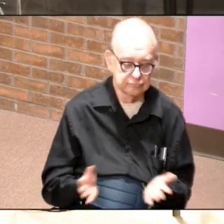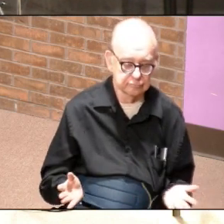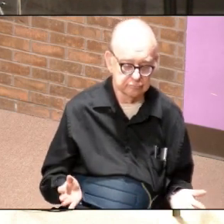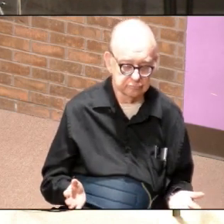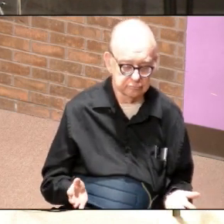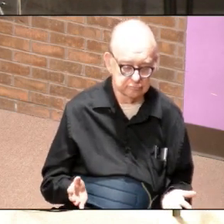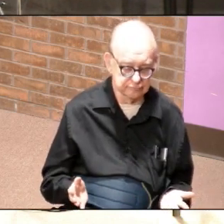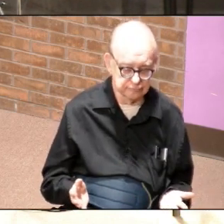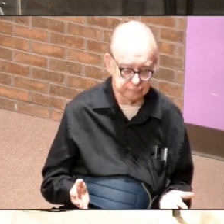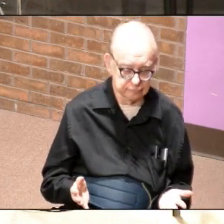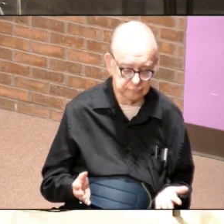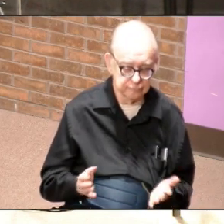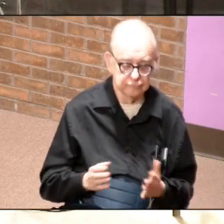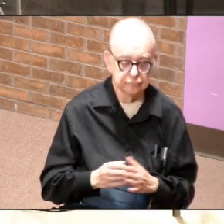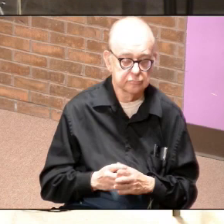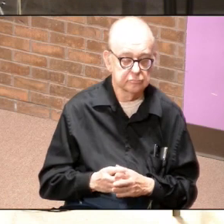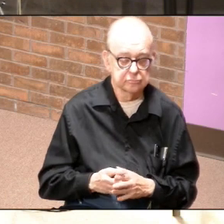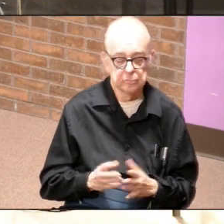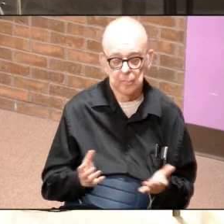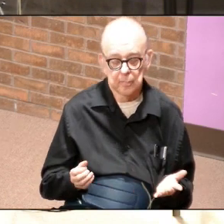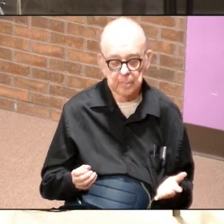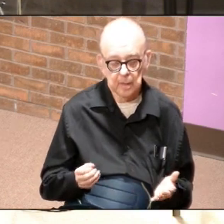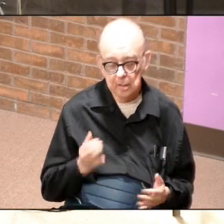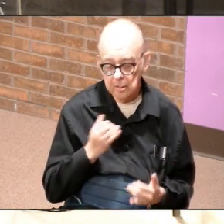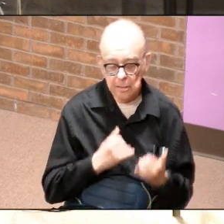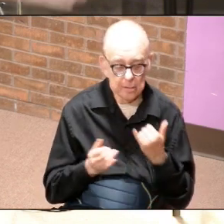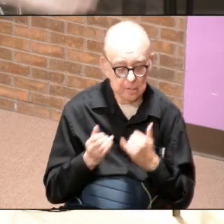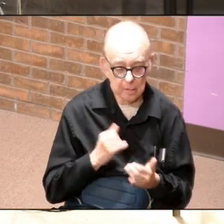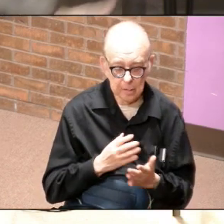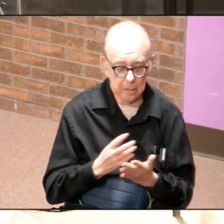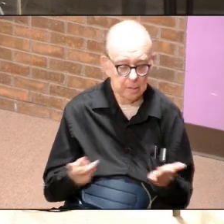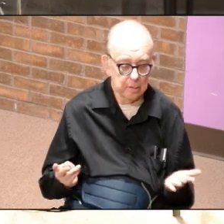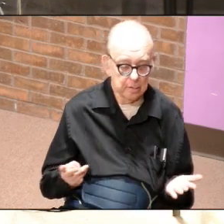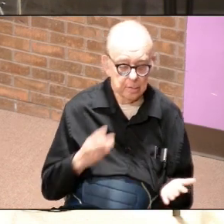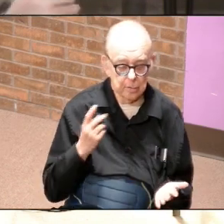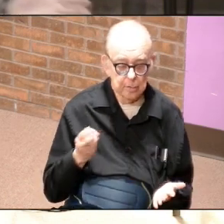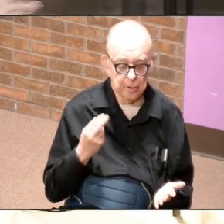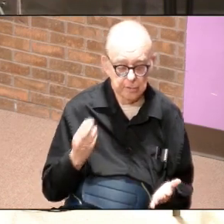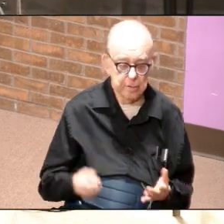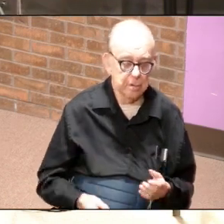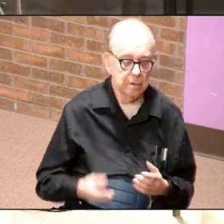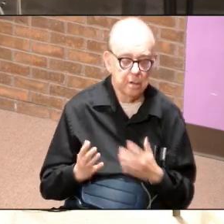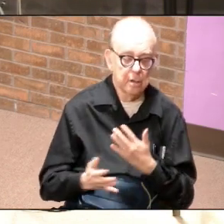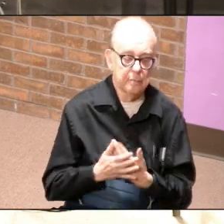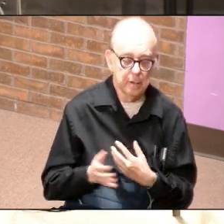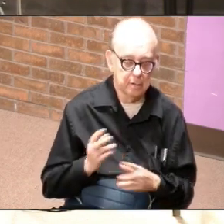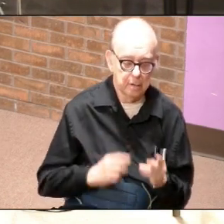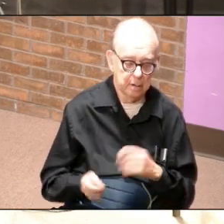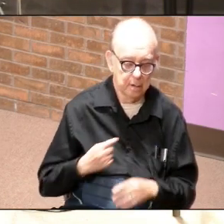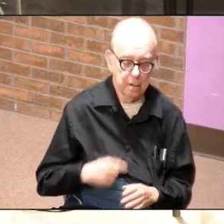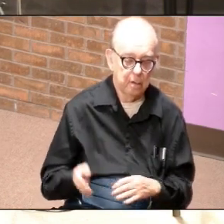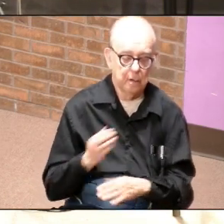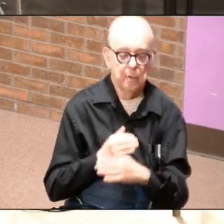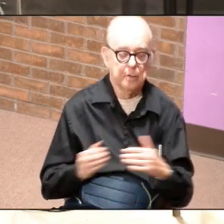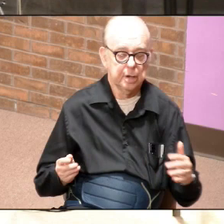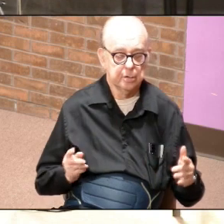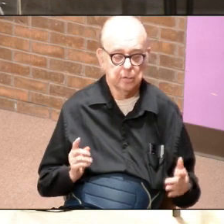heaven. Why? There's no crime. There's no need to lock everybody up in heaven. Guess what? We get to go